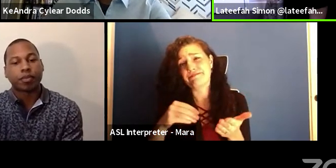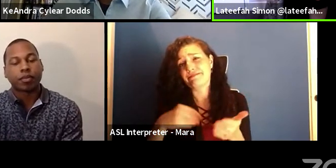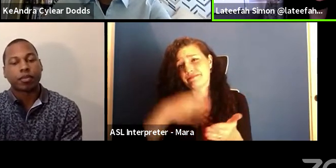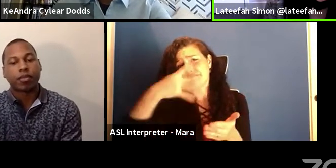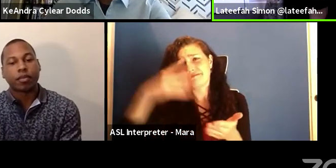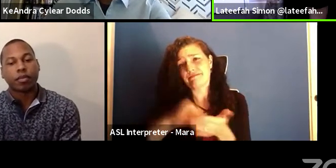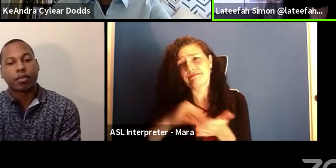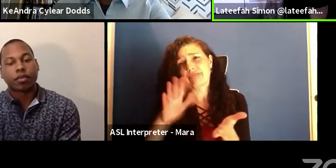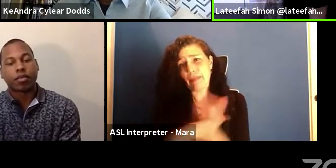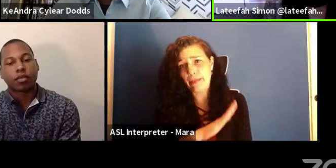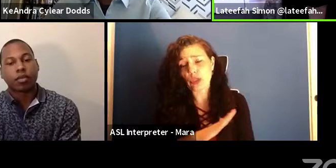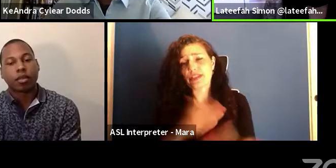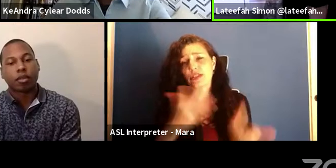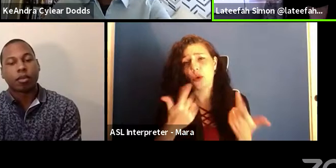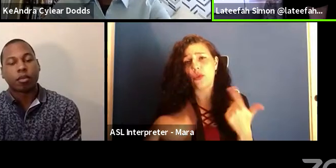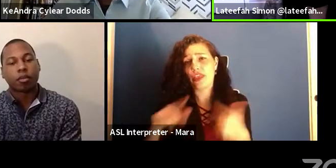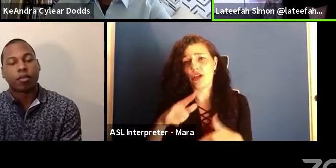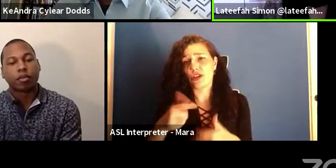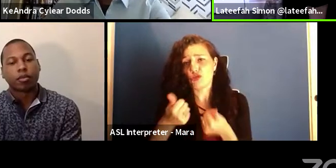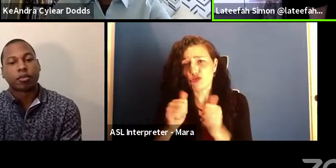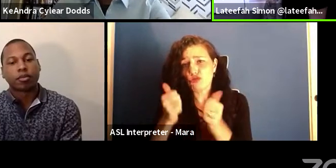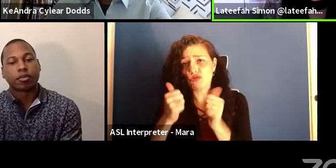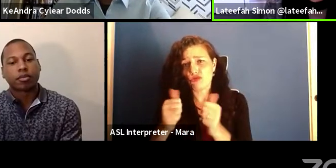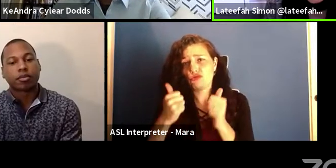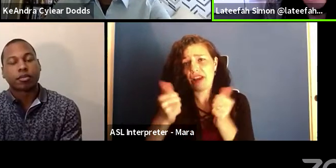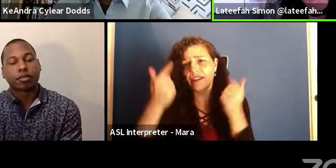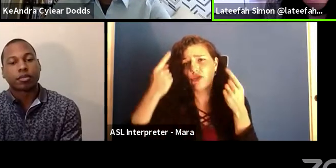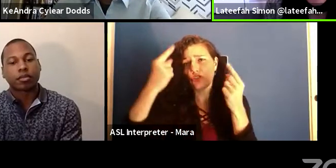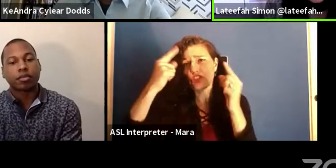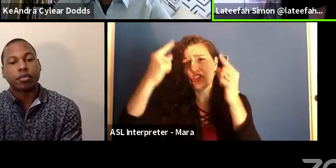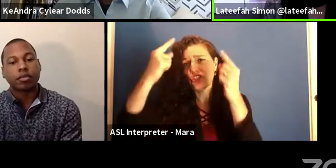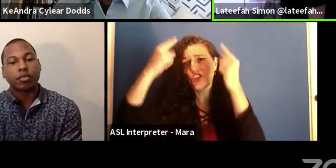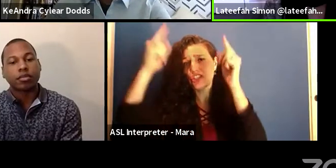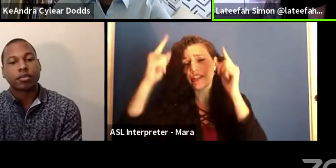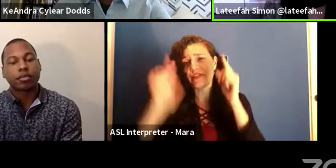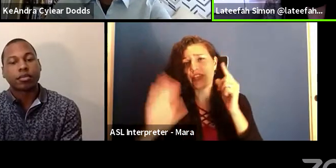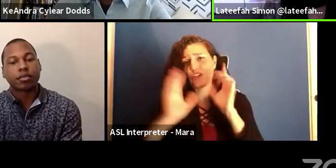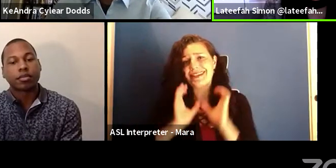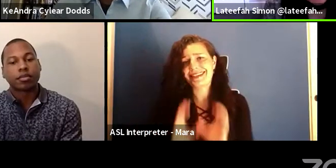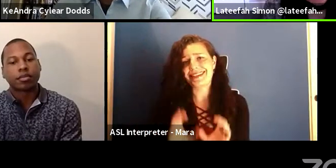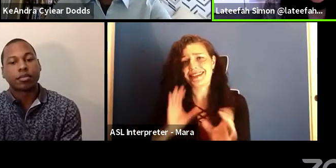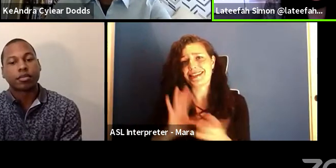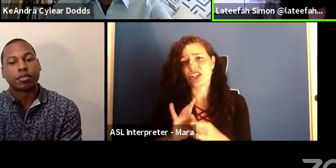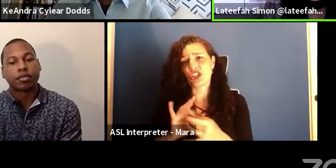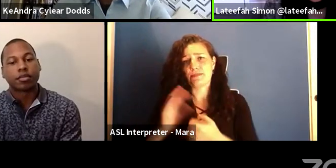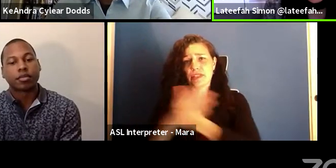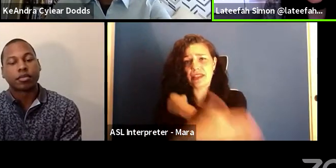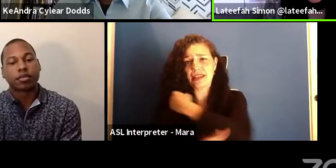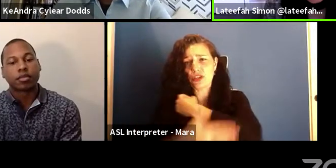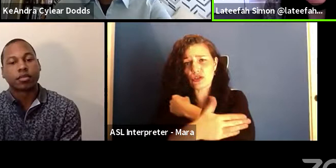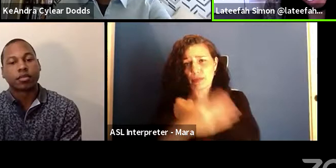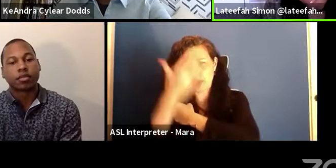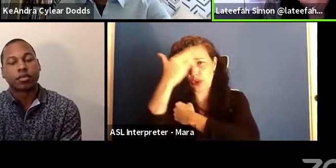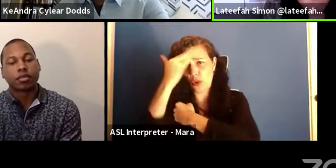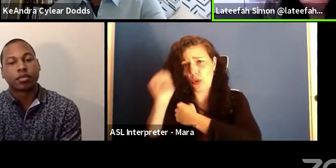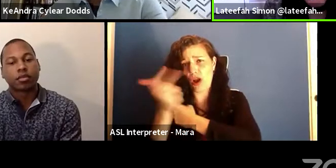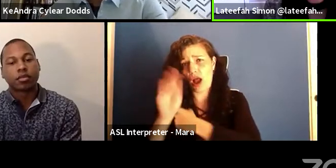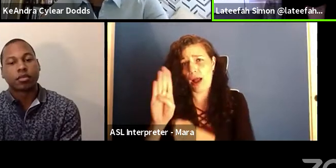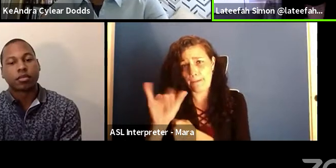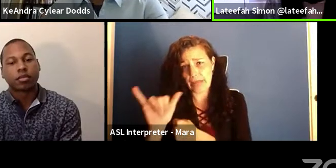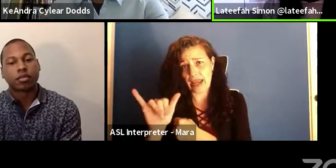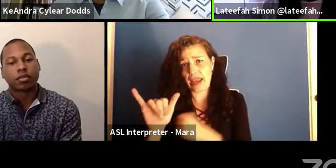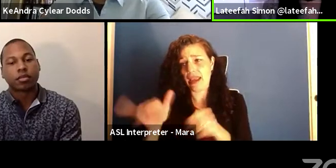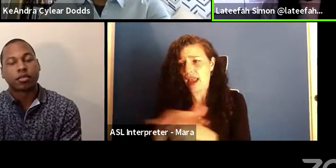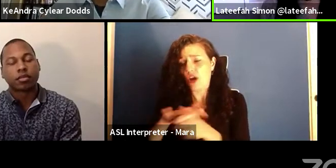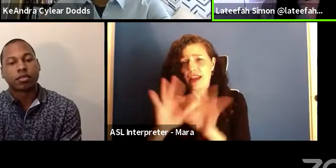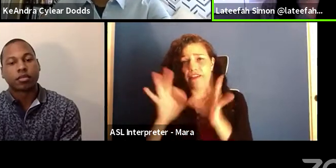trying desperately to achieve citizenship, that we are all one Bay Area family. And that